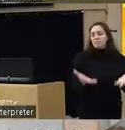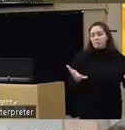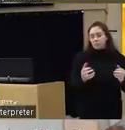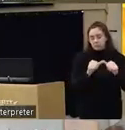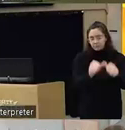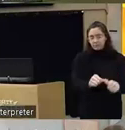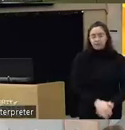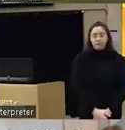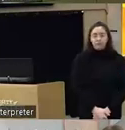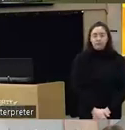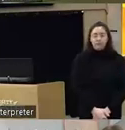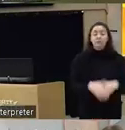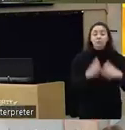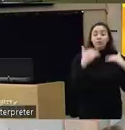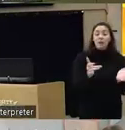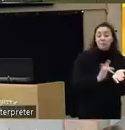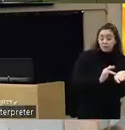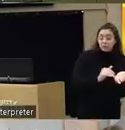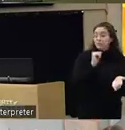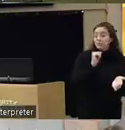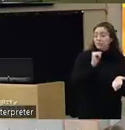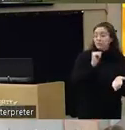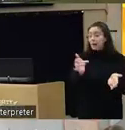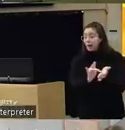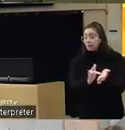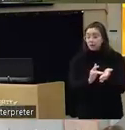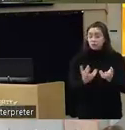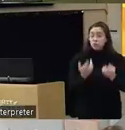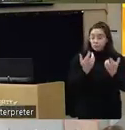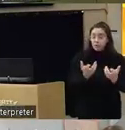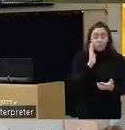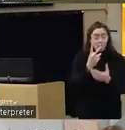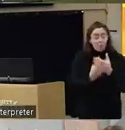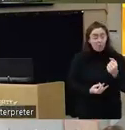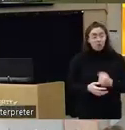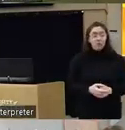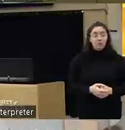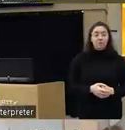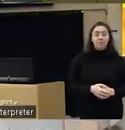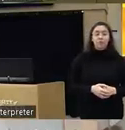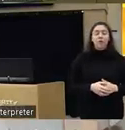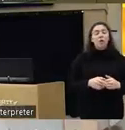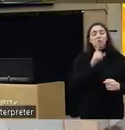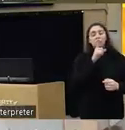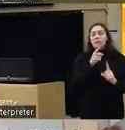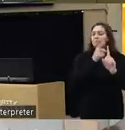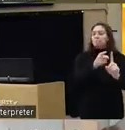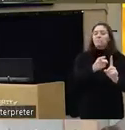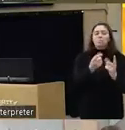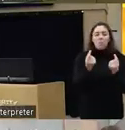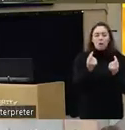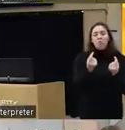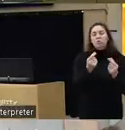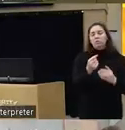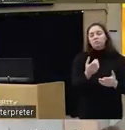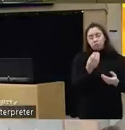non-medication recommendations. And I think one of our contributions that's really important is to the formulation of primary care